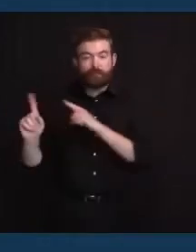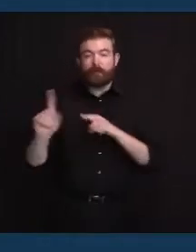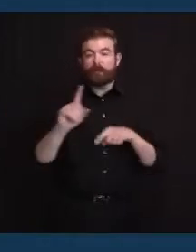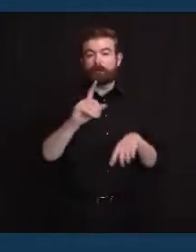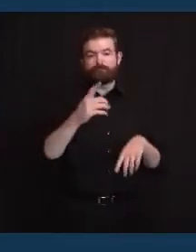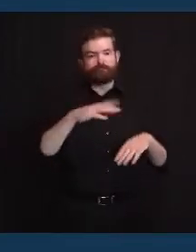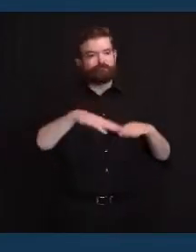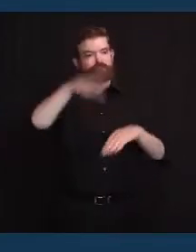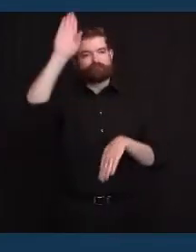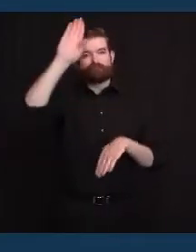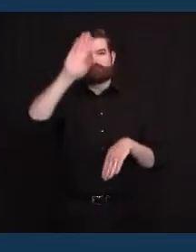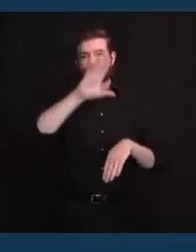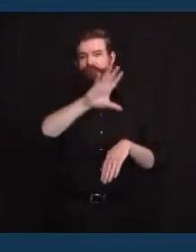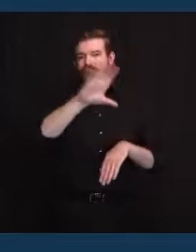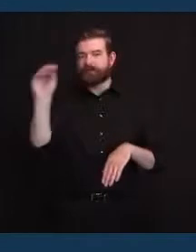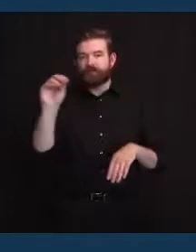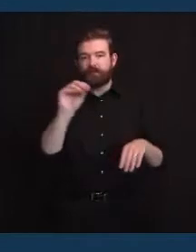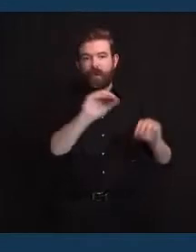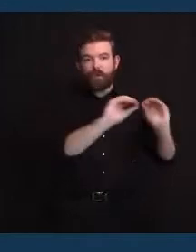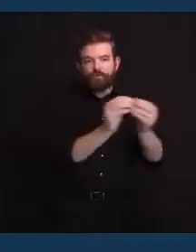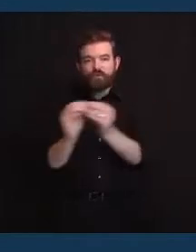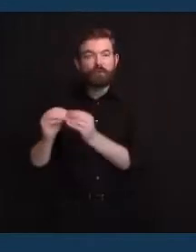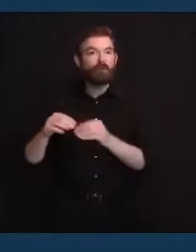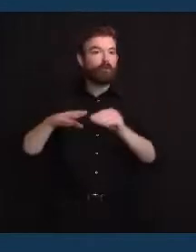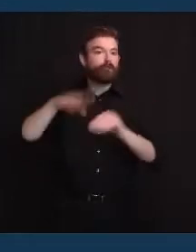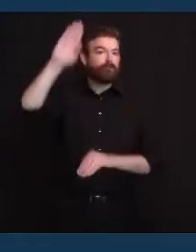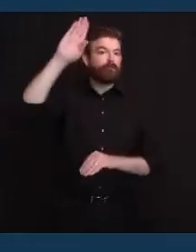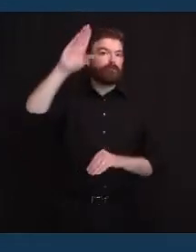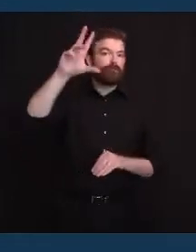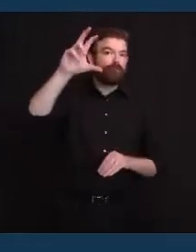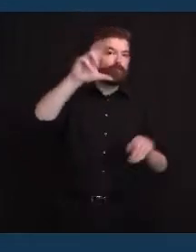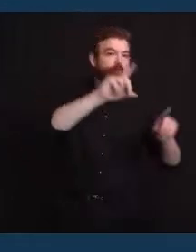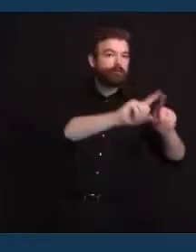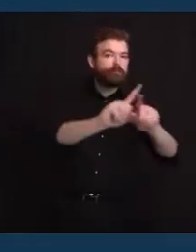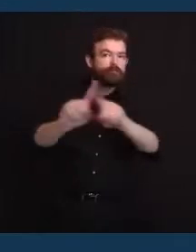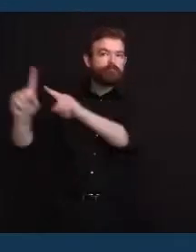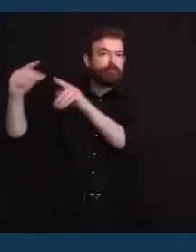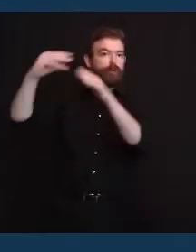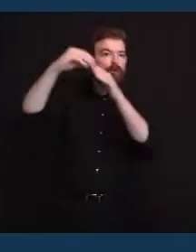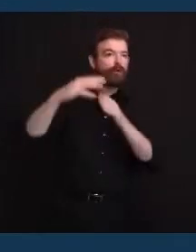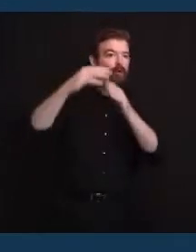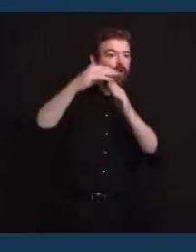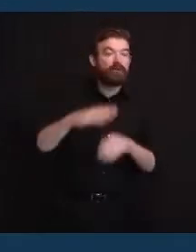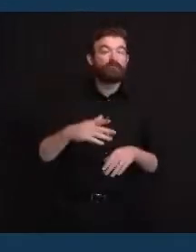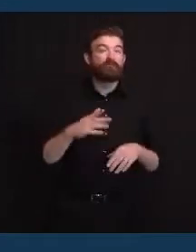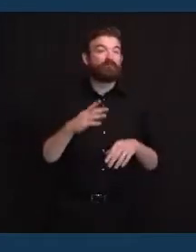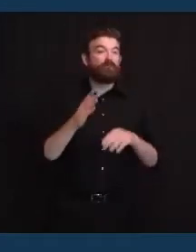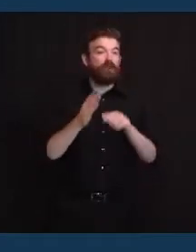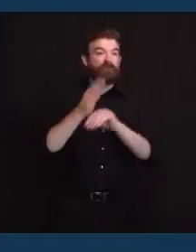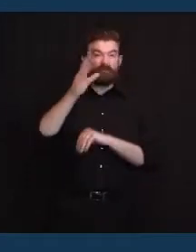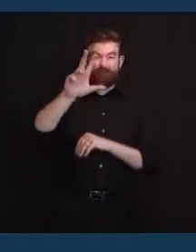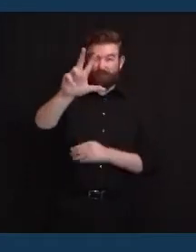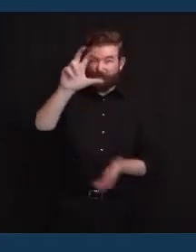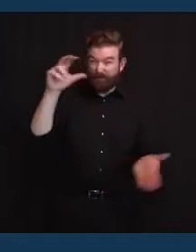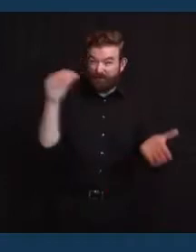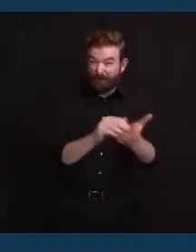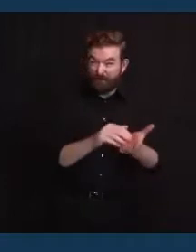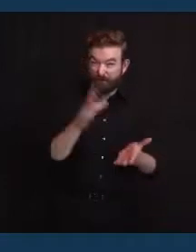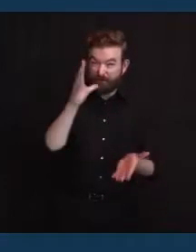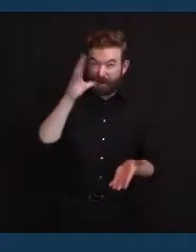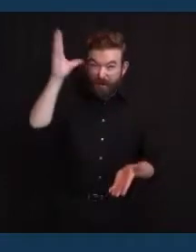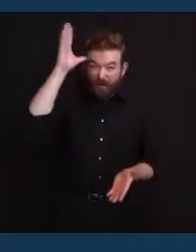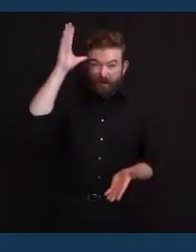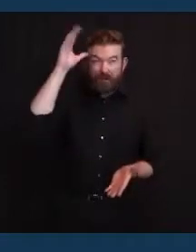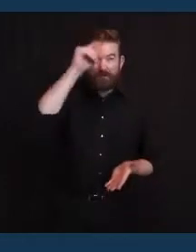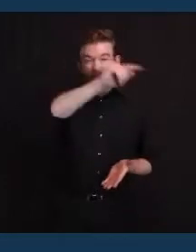guardians. We are extremely grateful to everyone who has been part of this process, and that Dr. Repollet and his team could